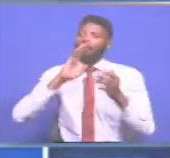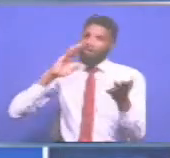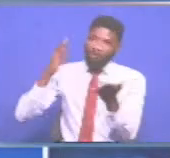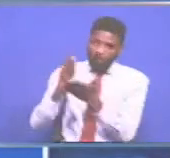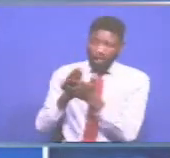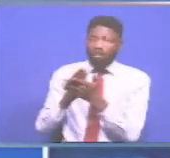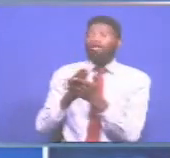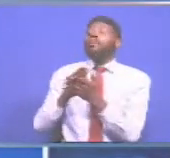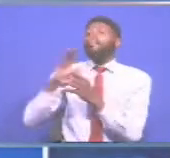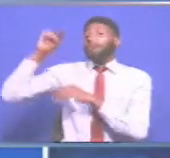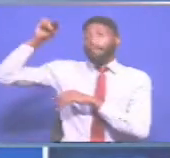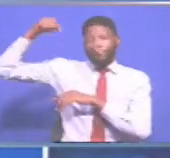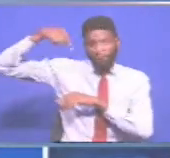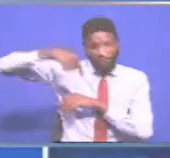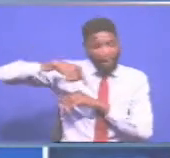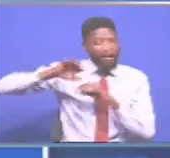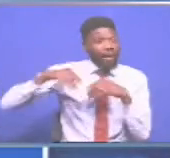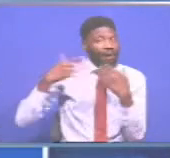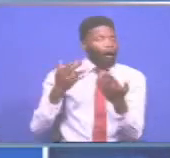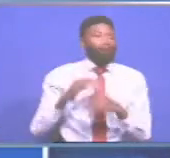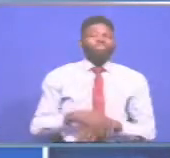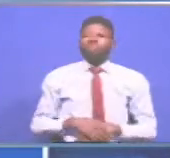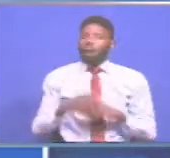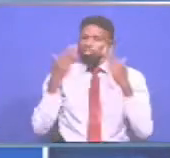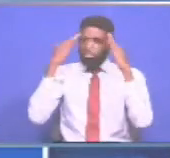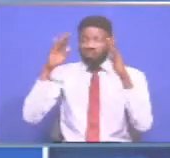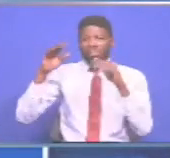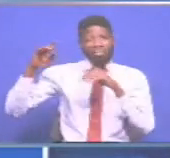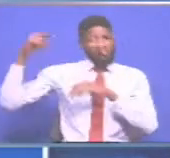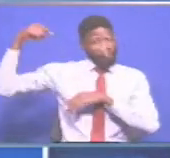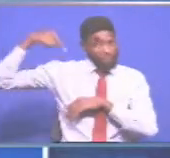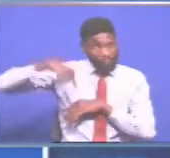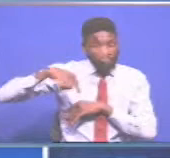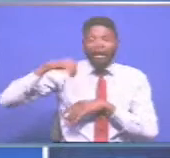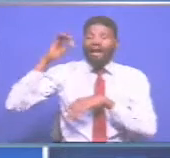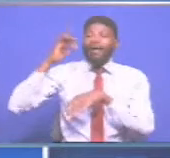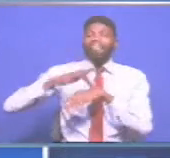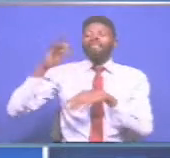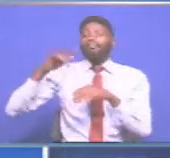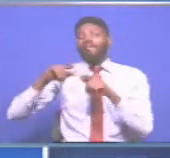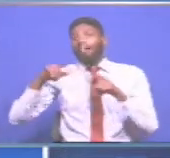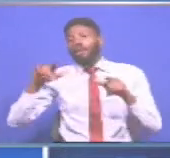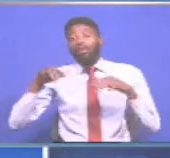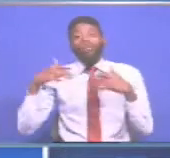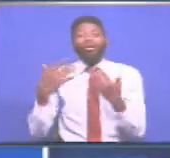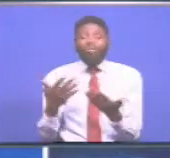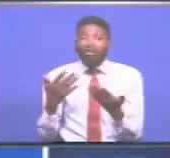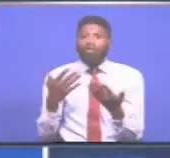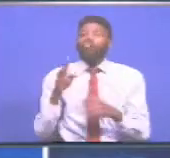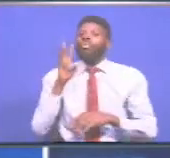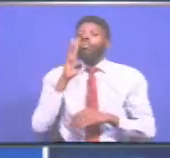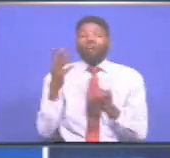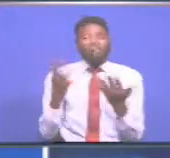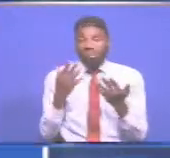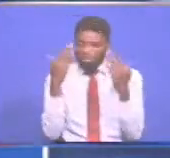Arabian Peninsula. It was unknown if the debris impacted land or water, the agency said.